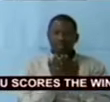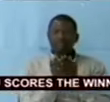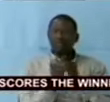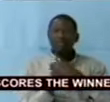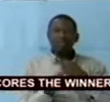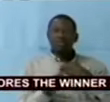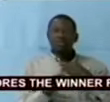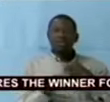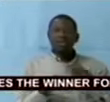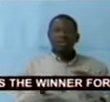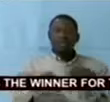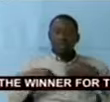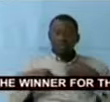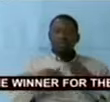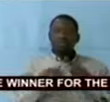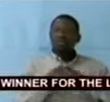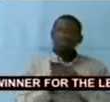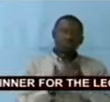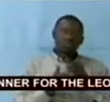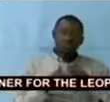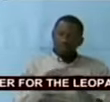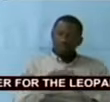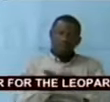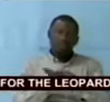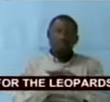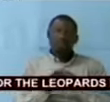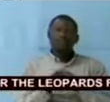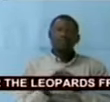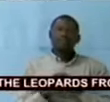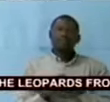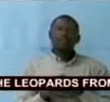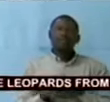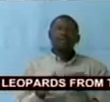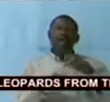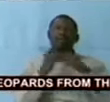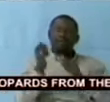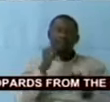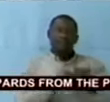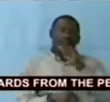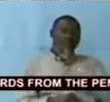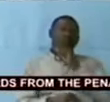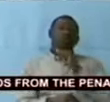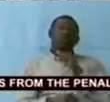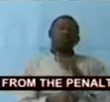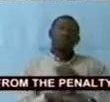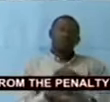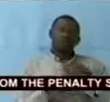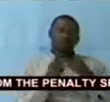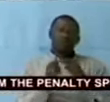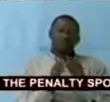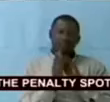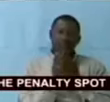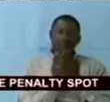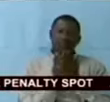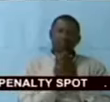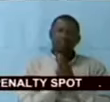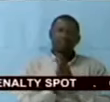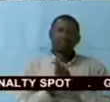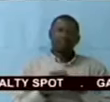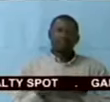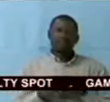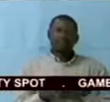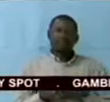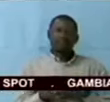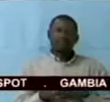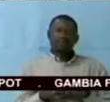rejected. It's a contradiction in terms. After the return of the diary, thank you. After the return of the diary,